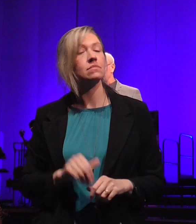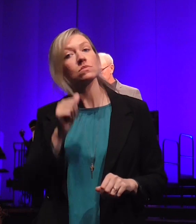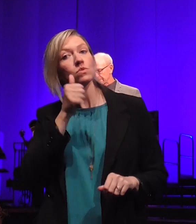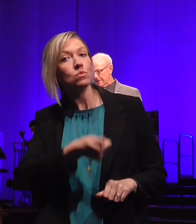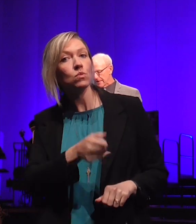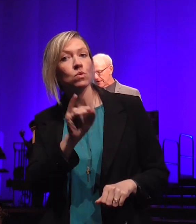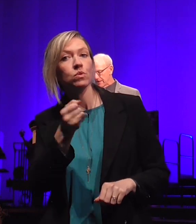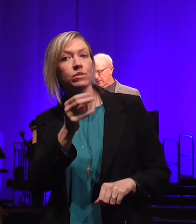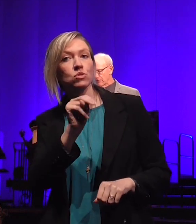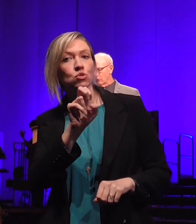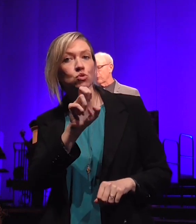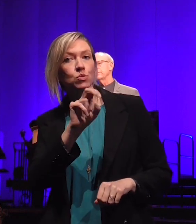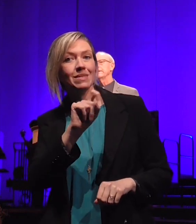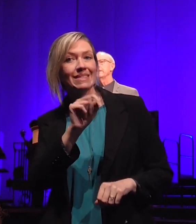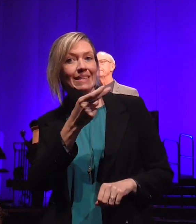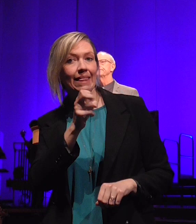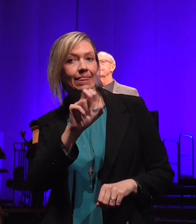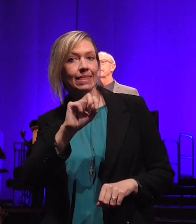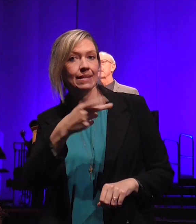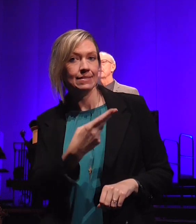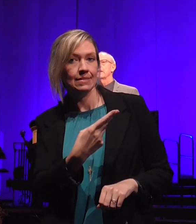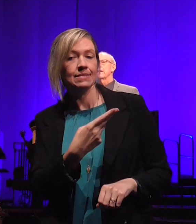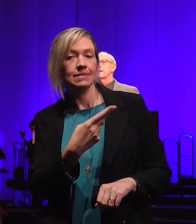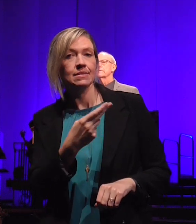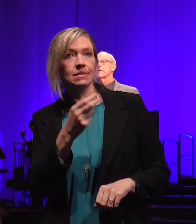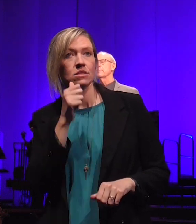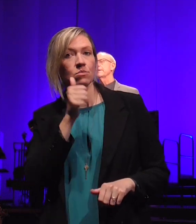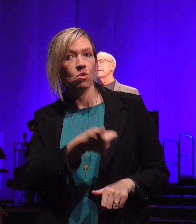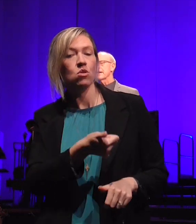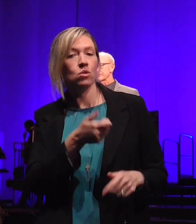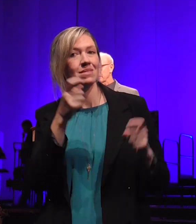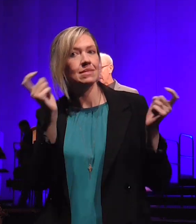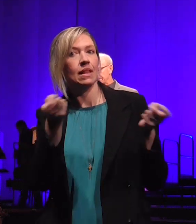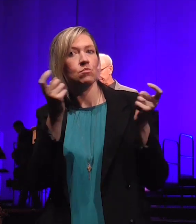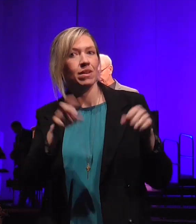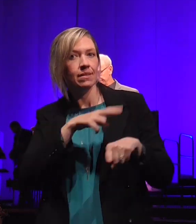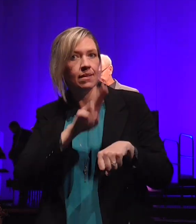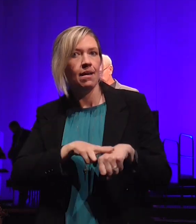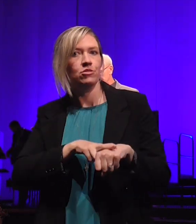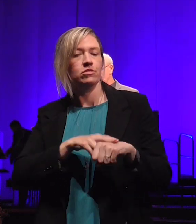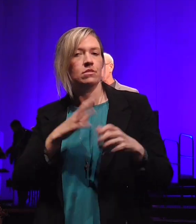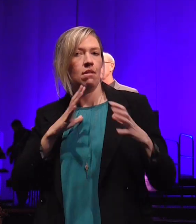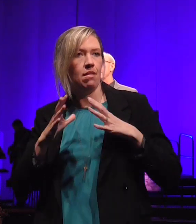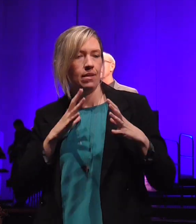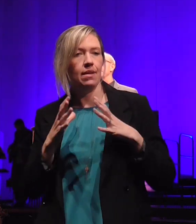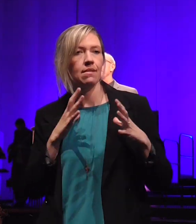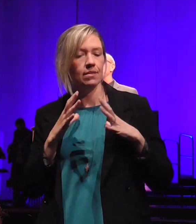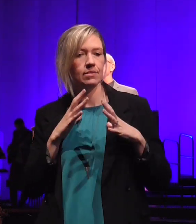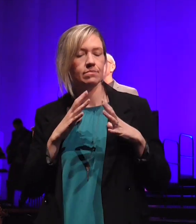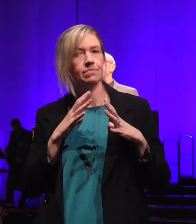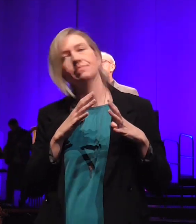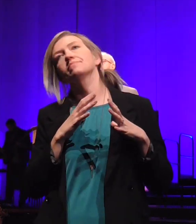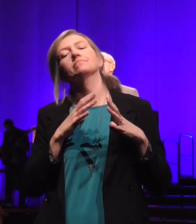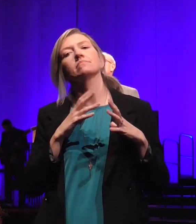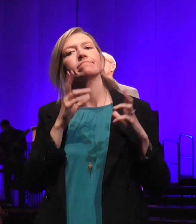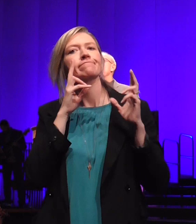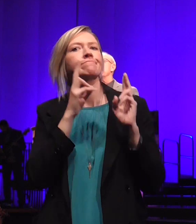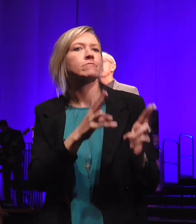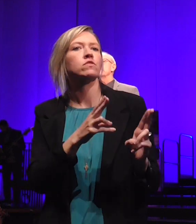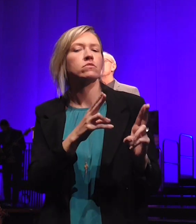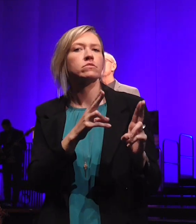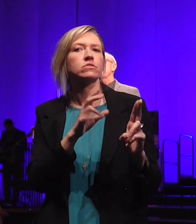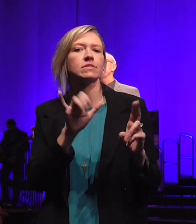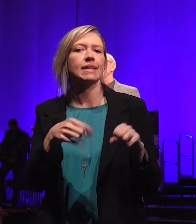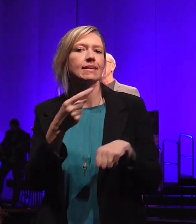is Juneteenth, when we celebrate a national holiday, which commemorates